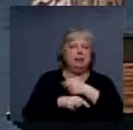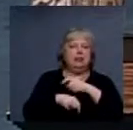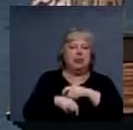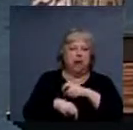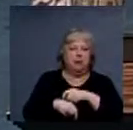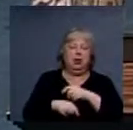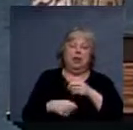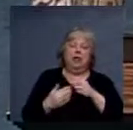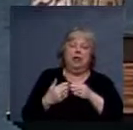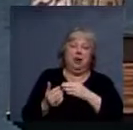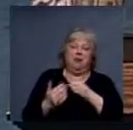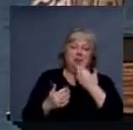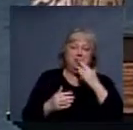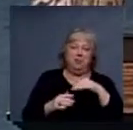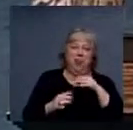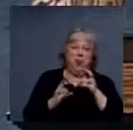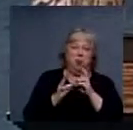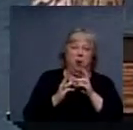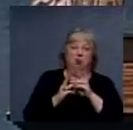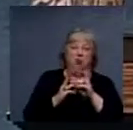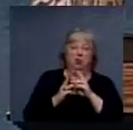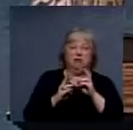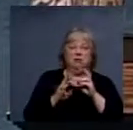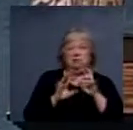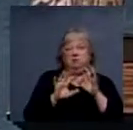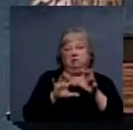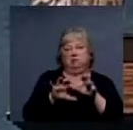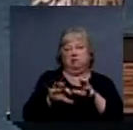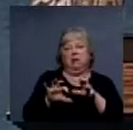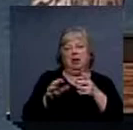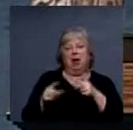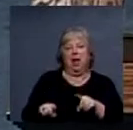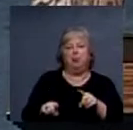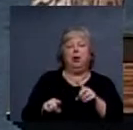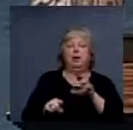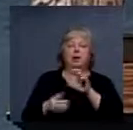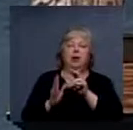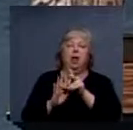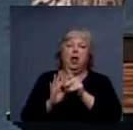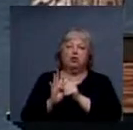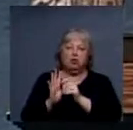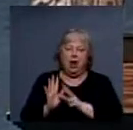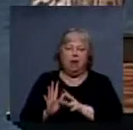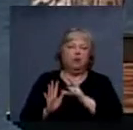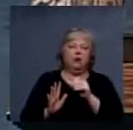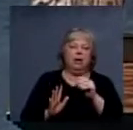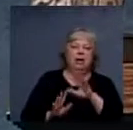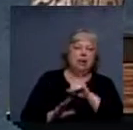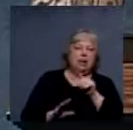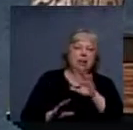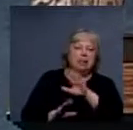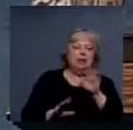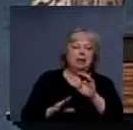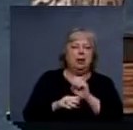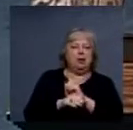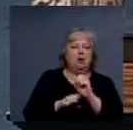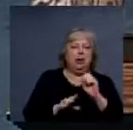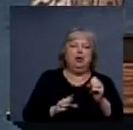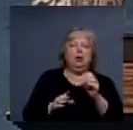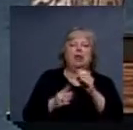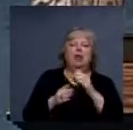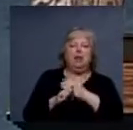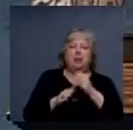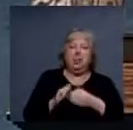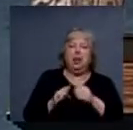inclement weather conditions prevail, Mr. Stephen Williams, the contractor, and his employees began and completed a job